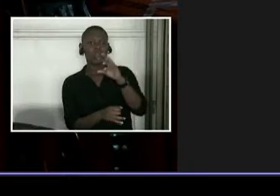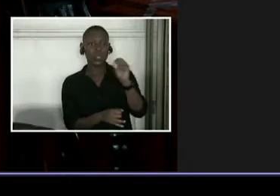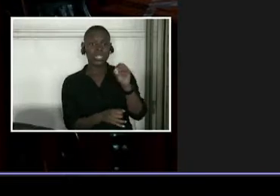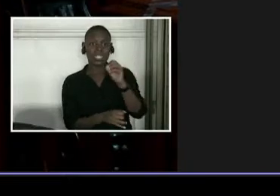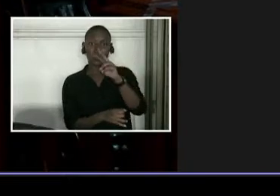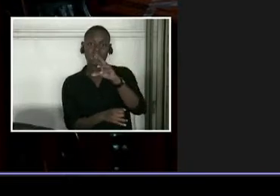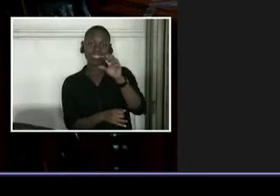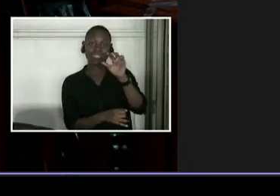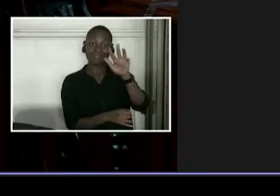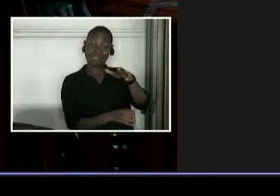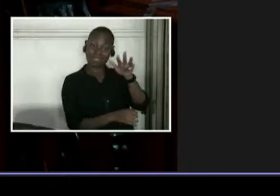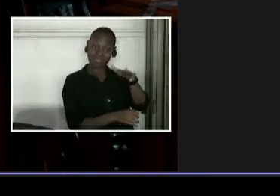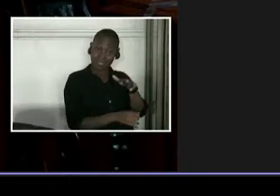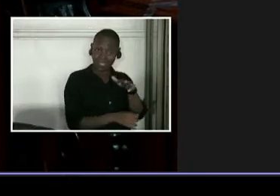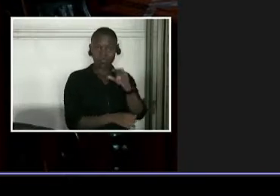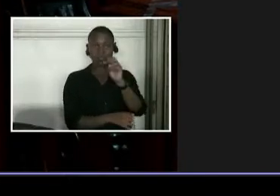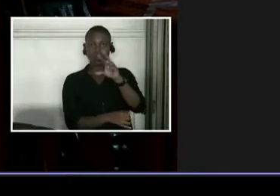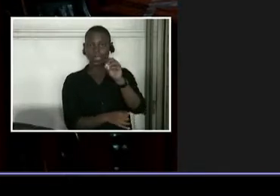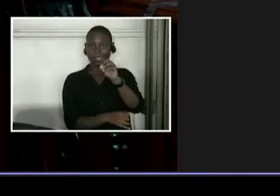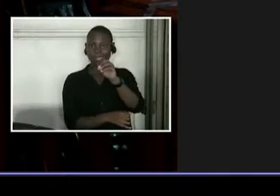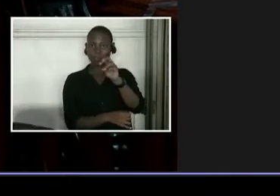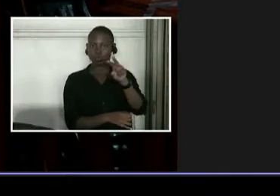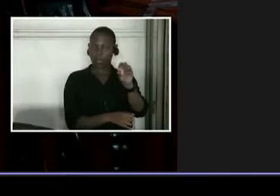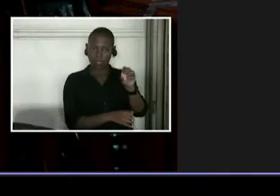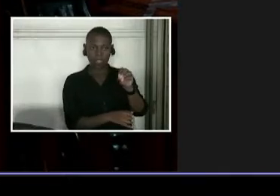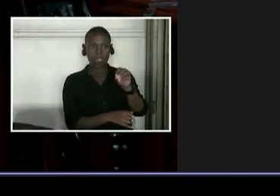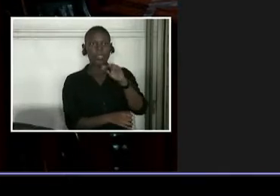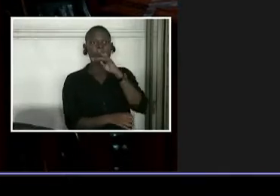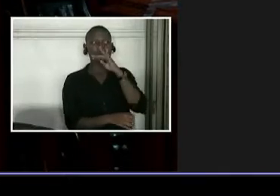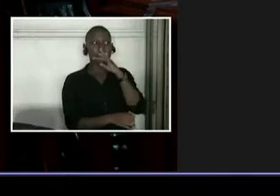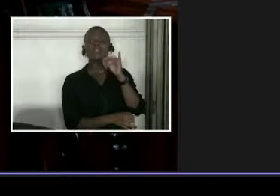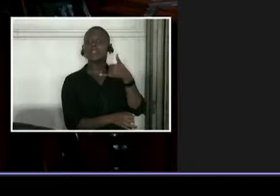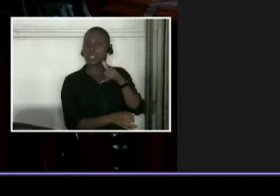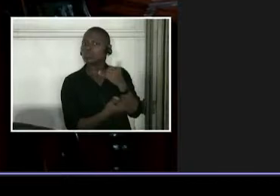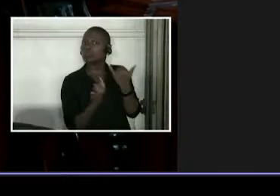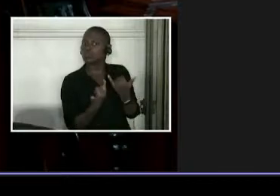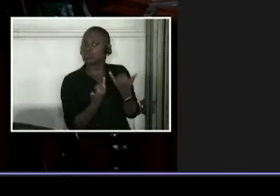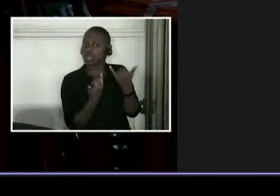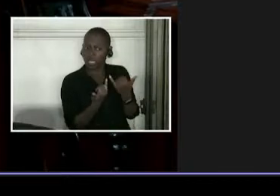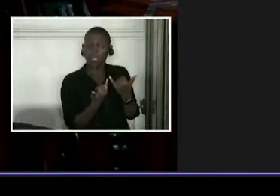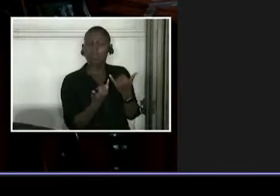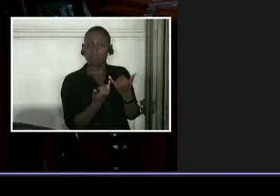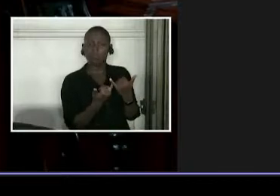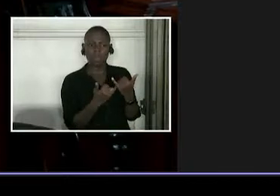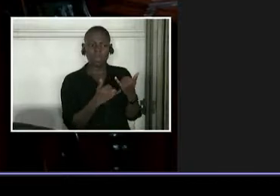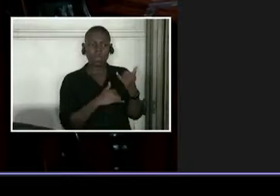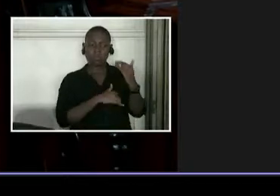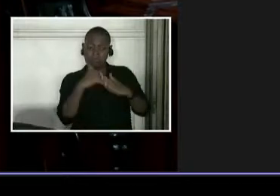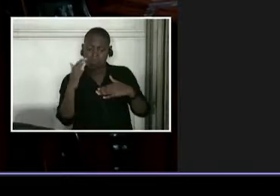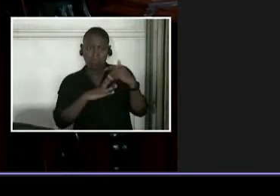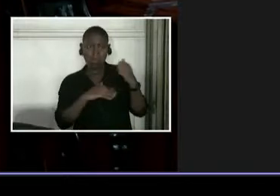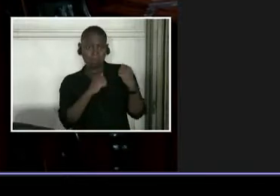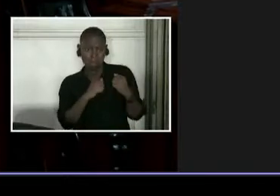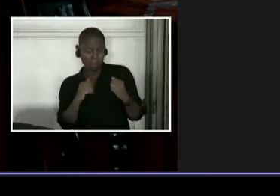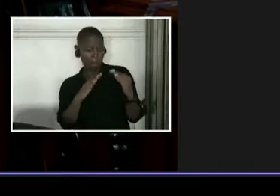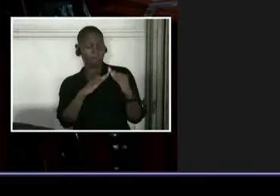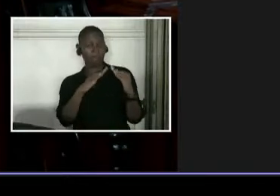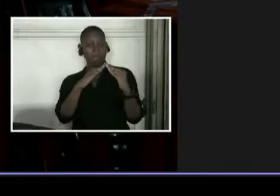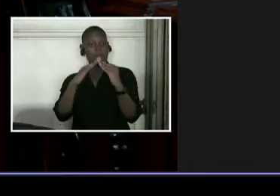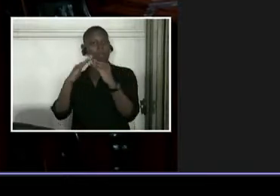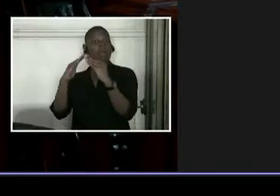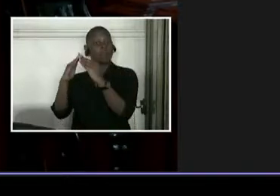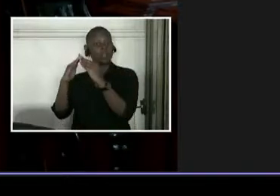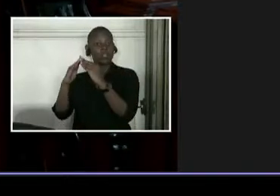2020, 2019, where today we are already building those people permanent houses. Hardly 3 years down the line, we are